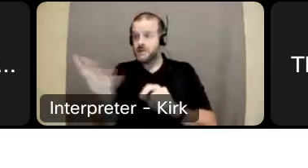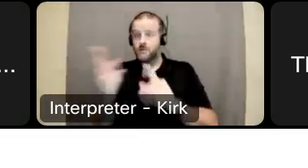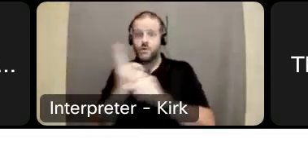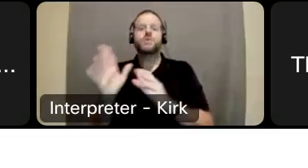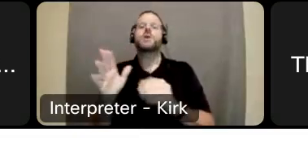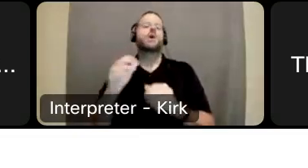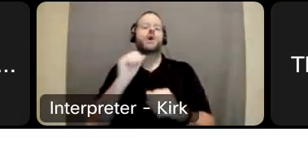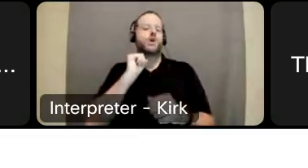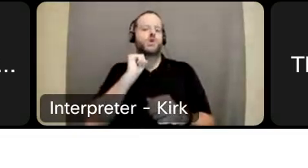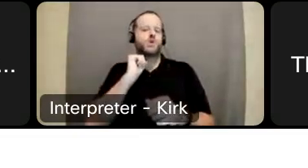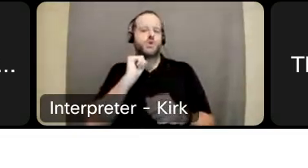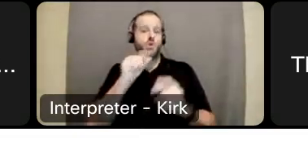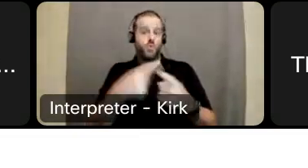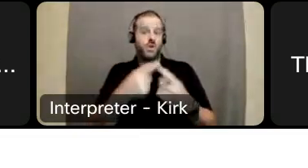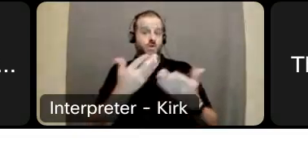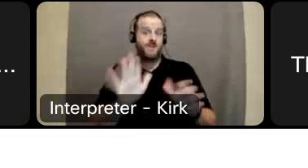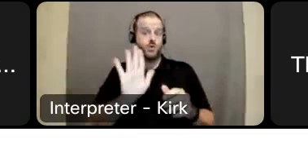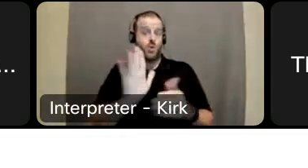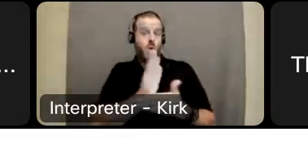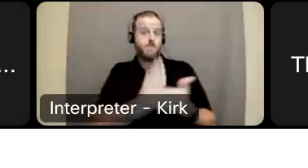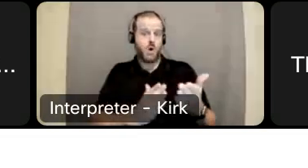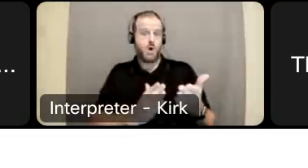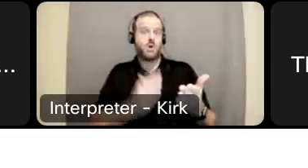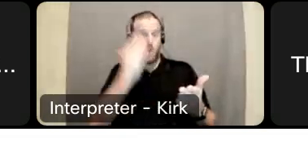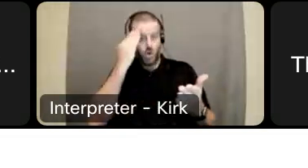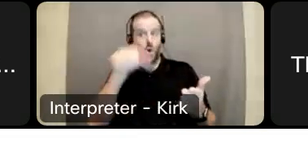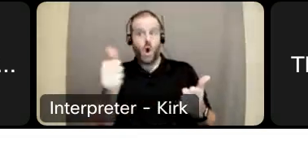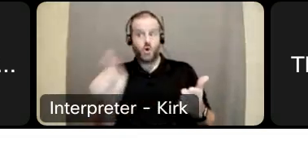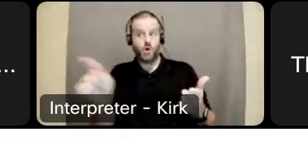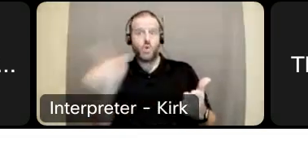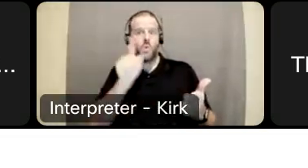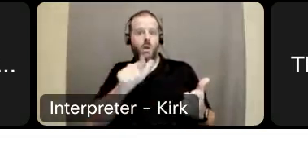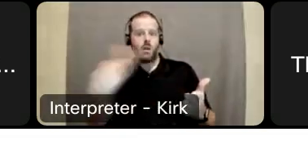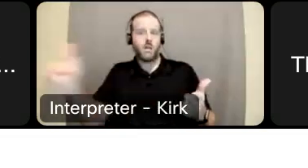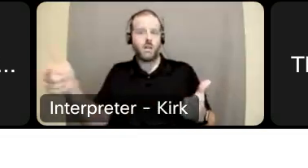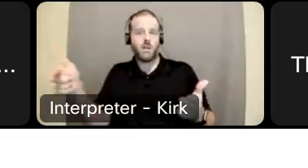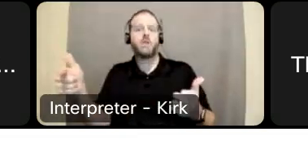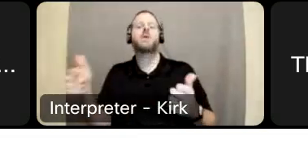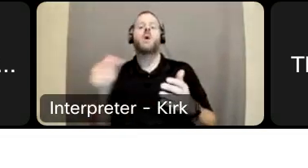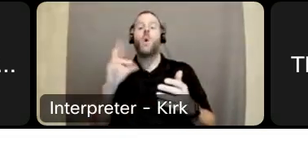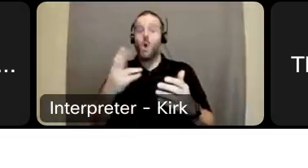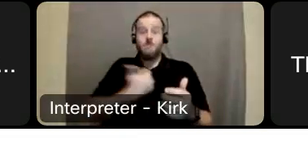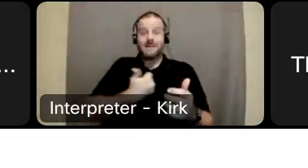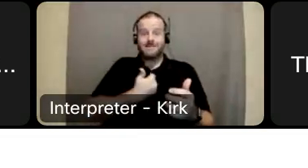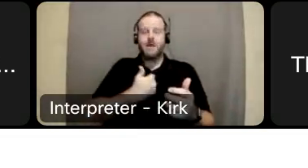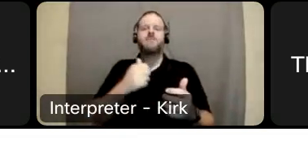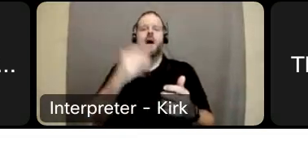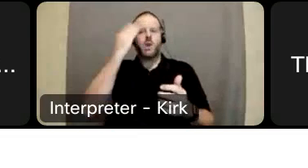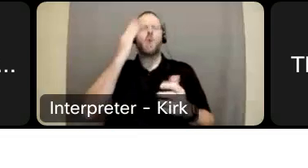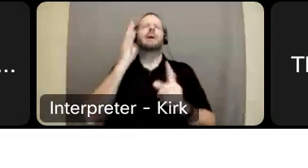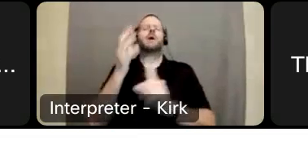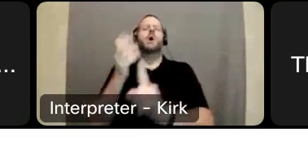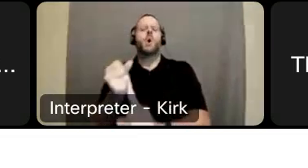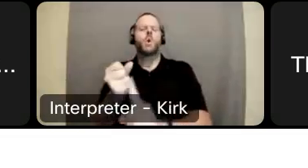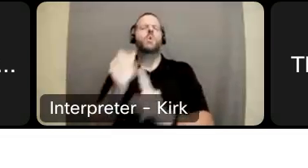the survey when you finish your section if you know that there's more information that's going to be provided, either by you later or